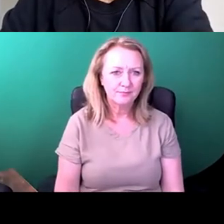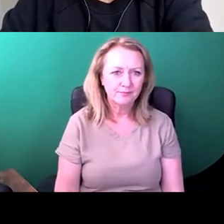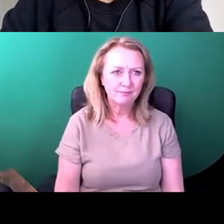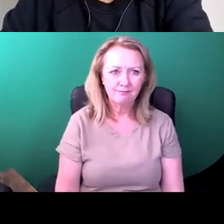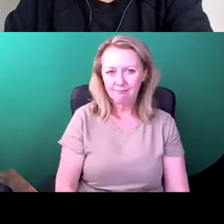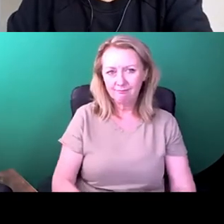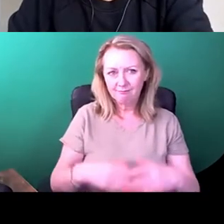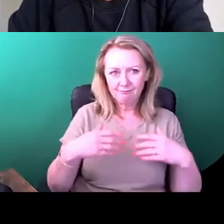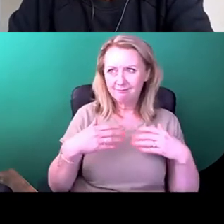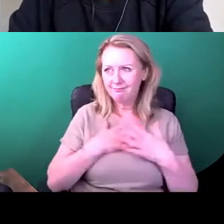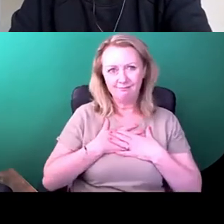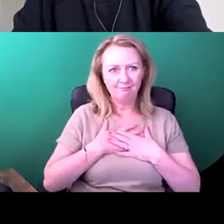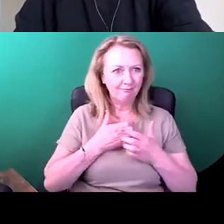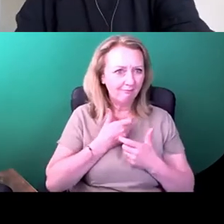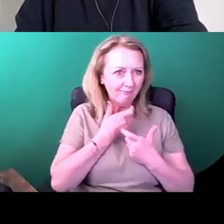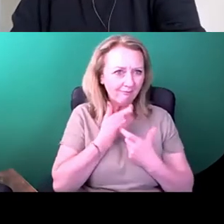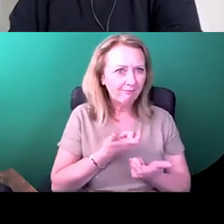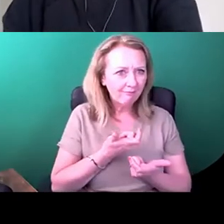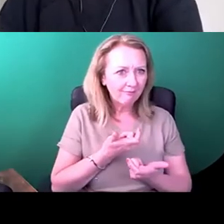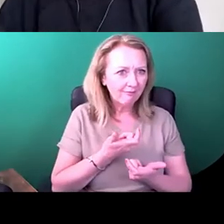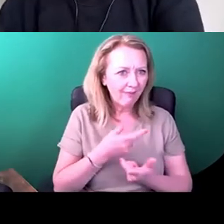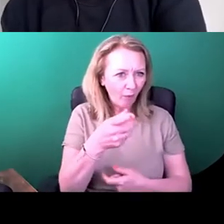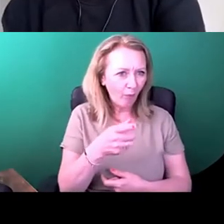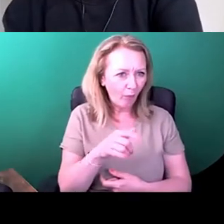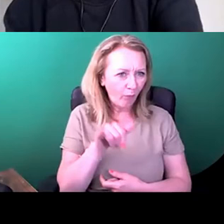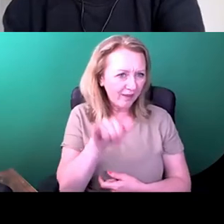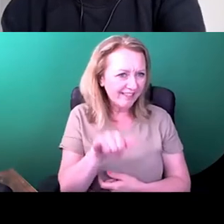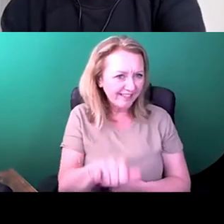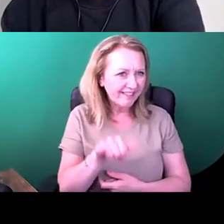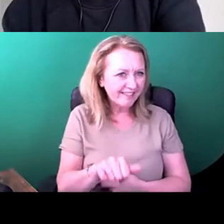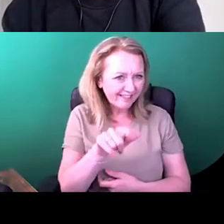Gosh, as cynical as ever, Mike. Thank you, but